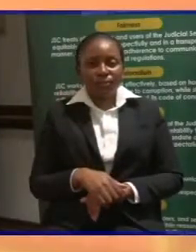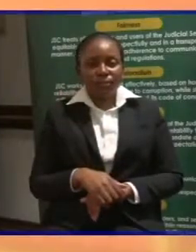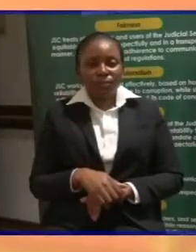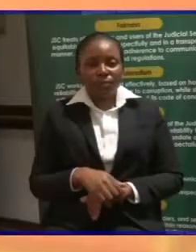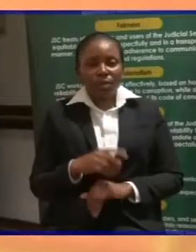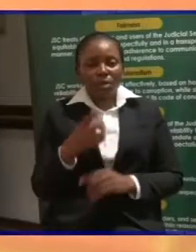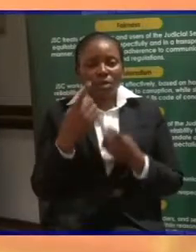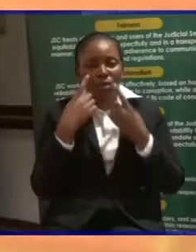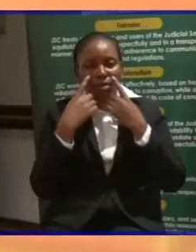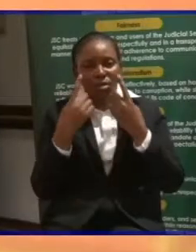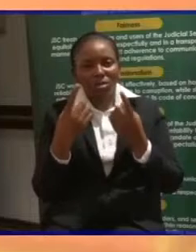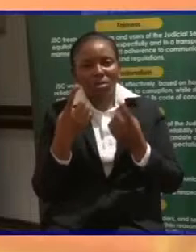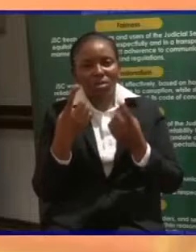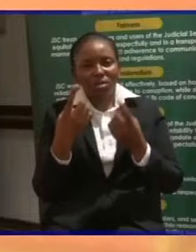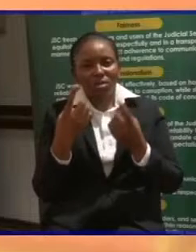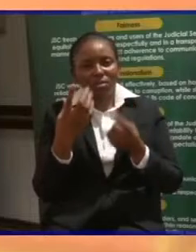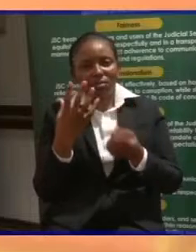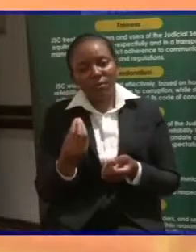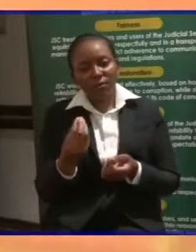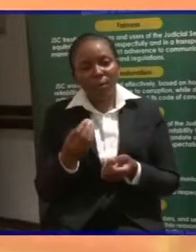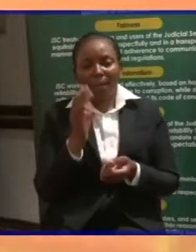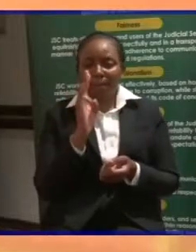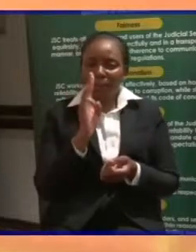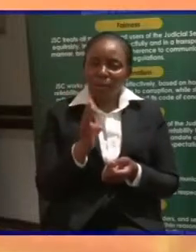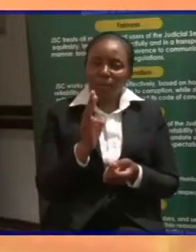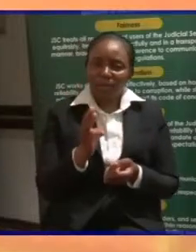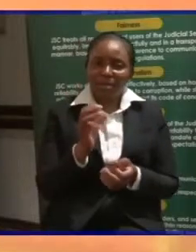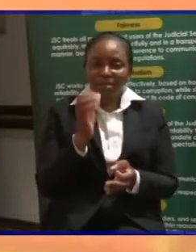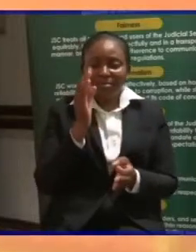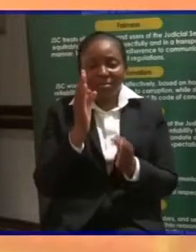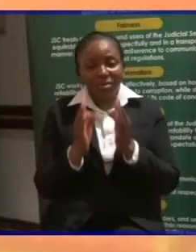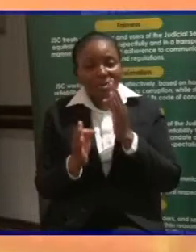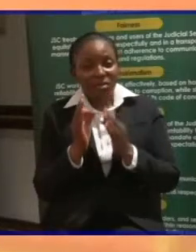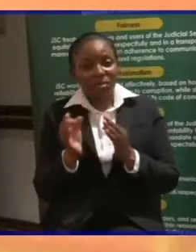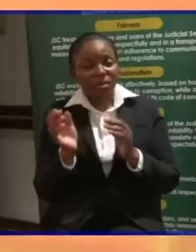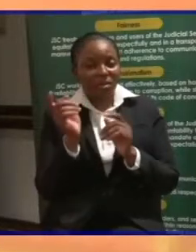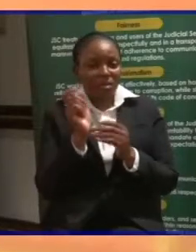You seem to have a problem with judgment writing.